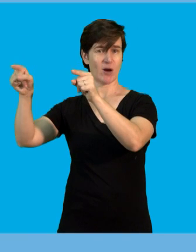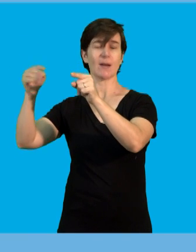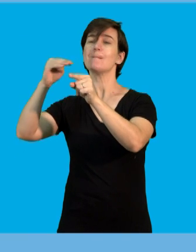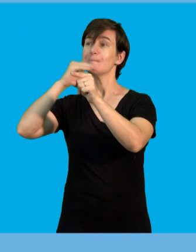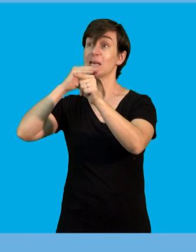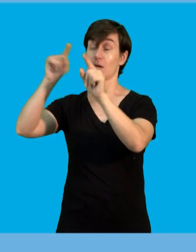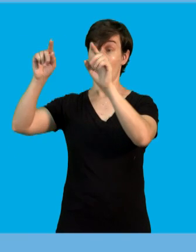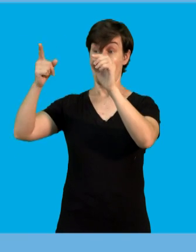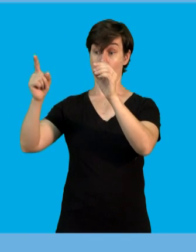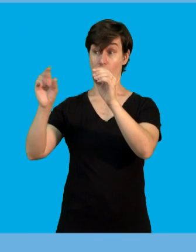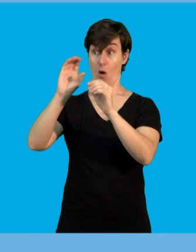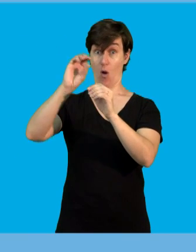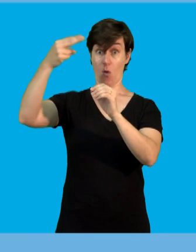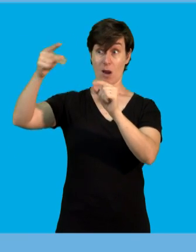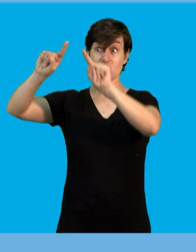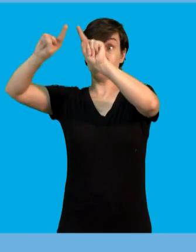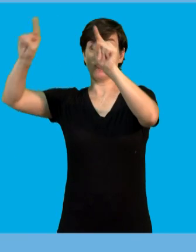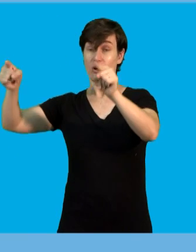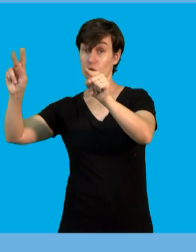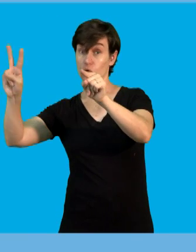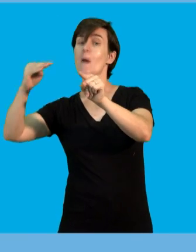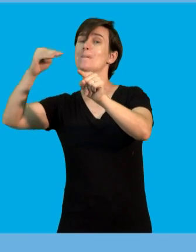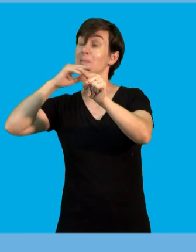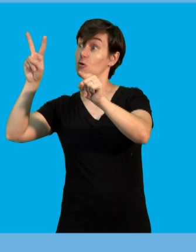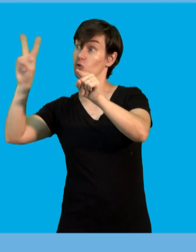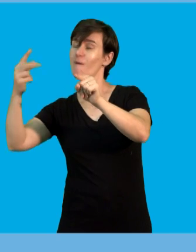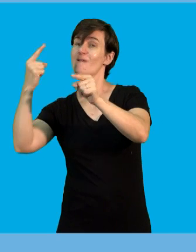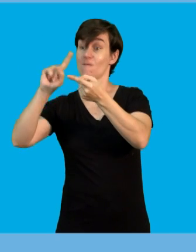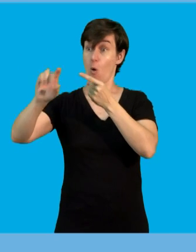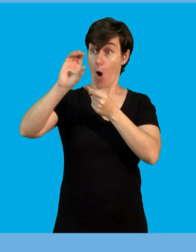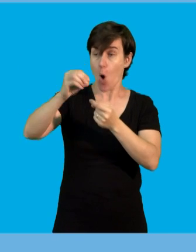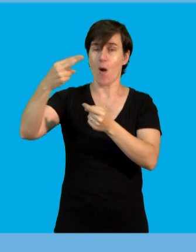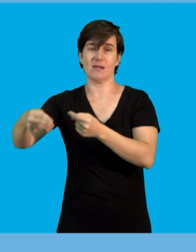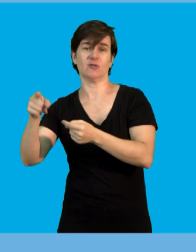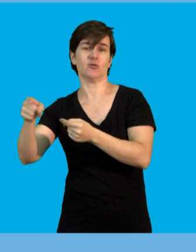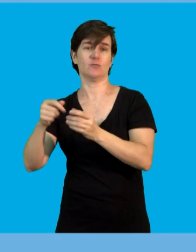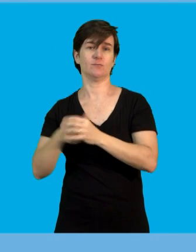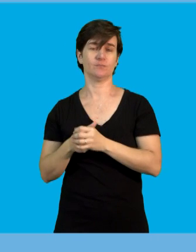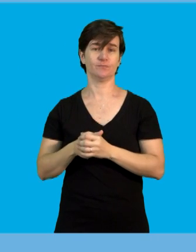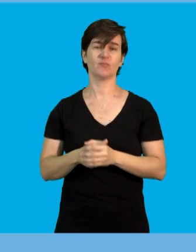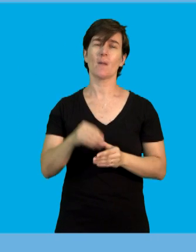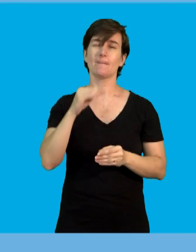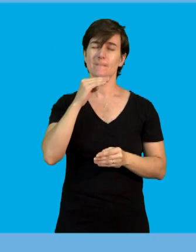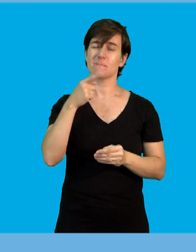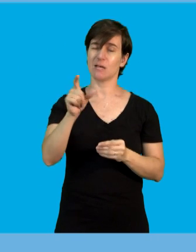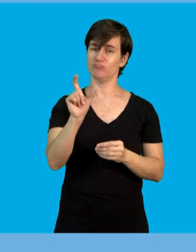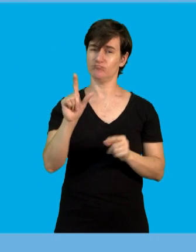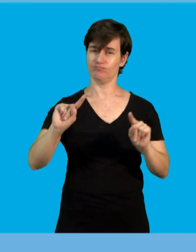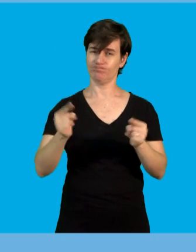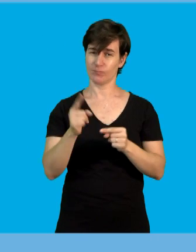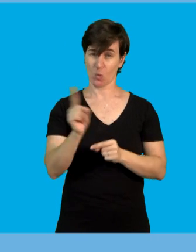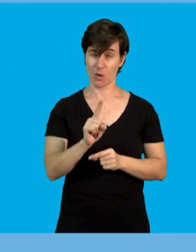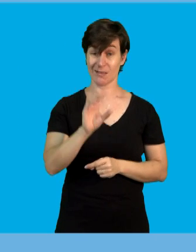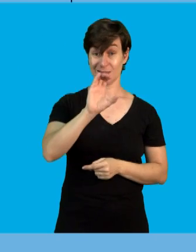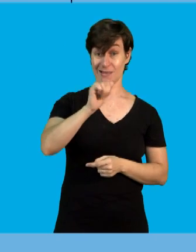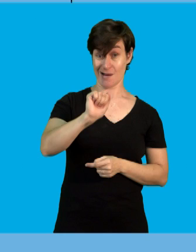for everything inside the bracket. So that means we have 2 oxygens and also 2 hydrogens. So the chemical symbol or the chemical formula